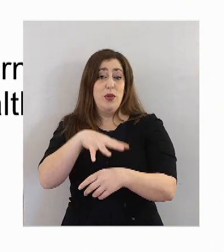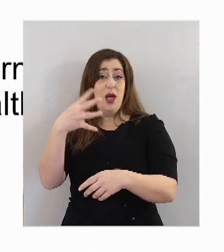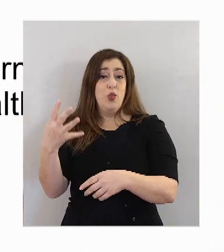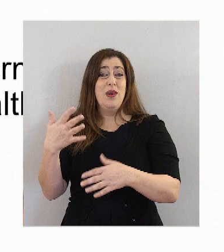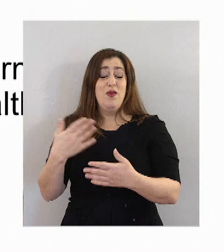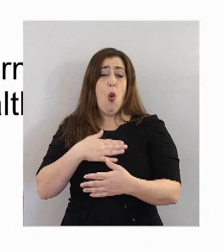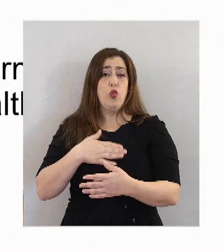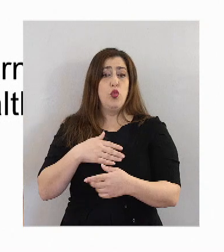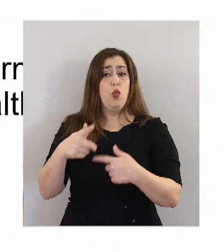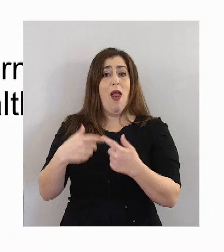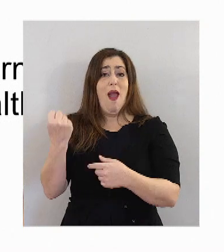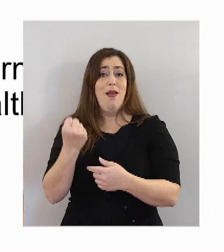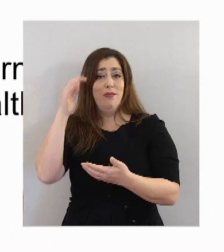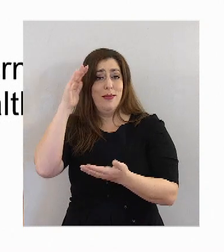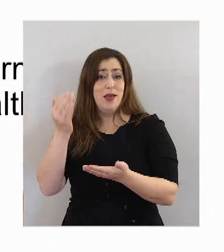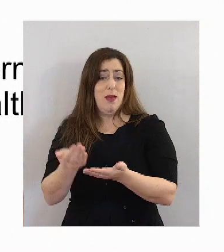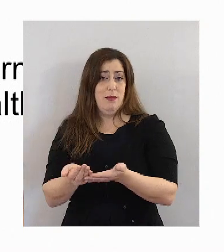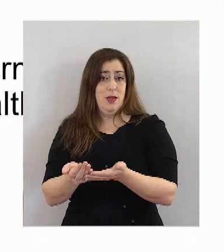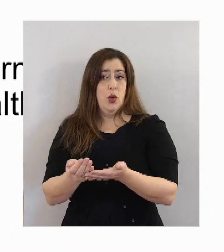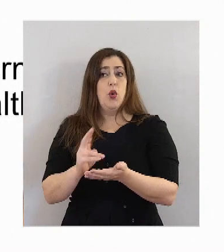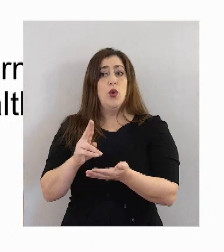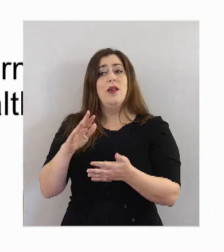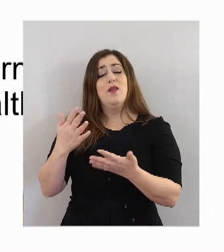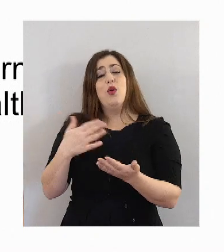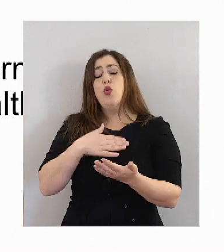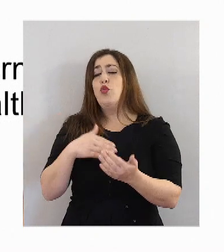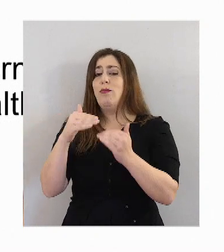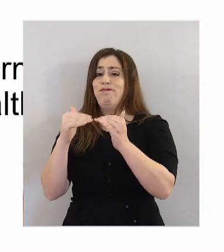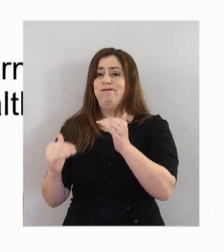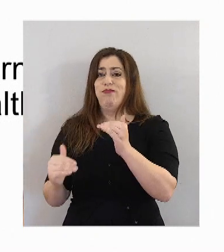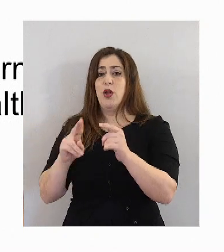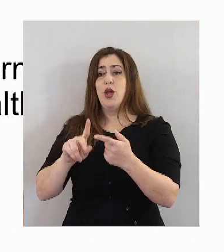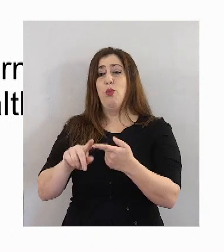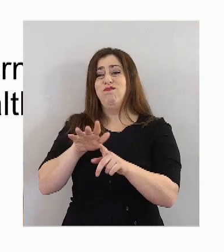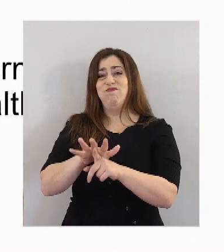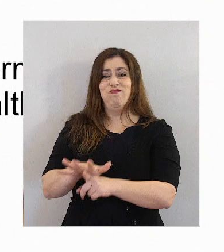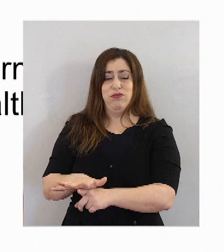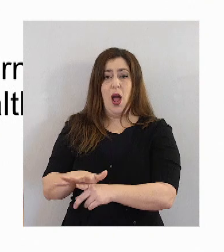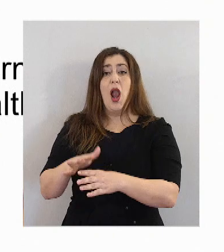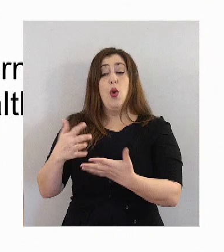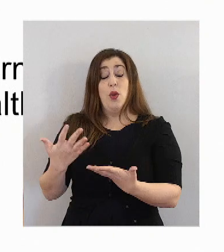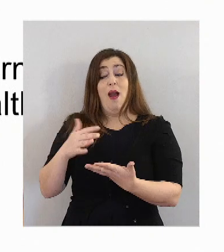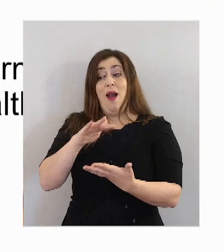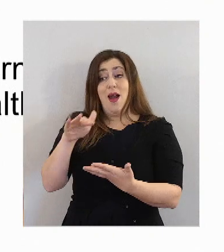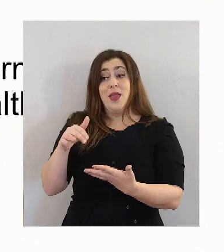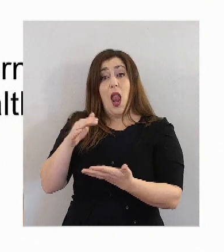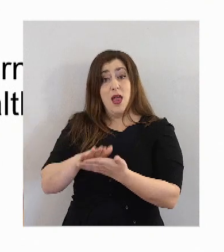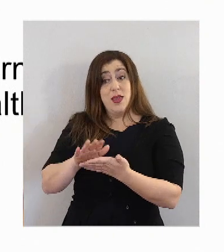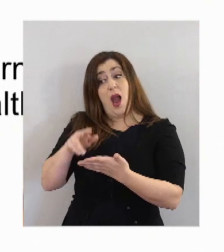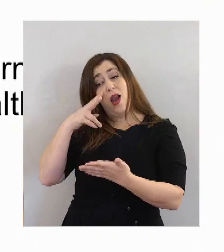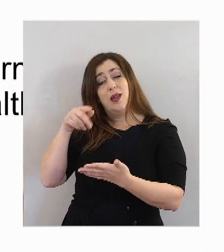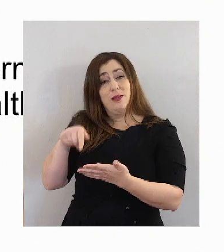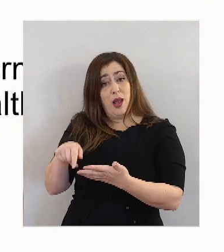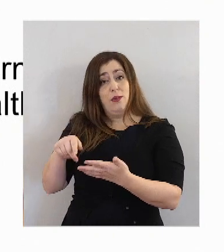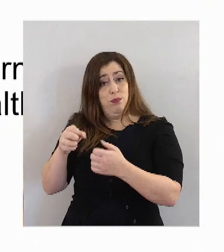developed and piloted training resources to be used with health practitioners. The choice of project